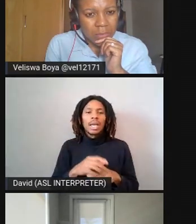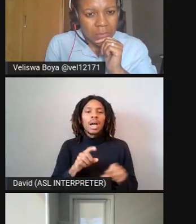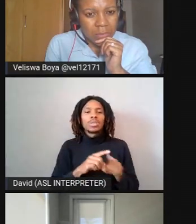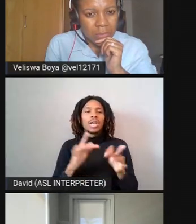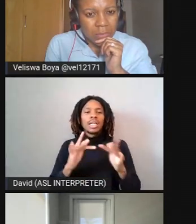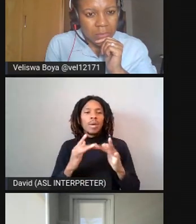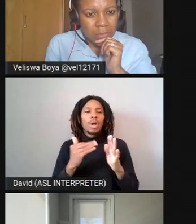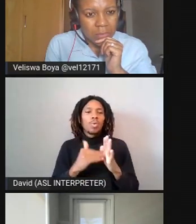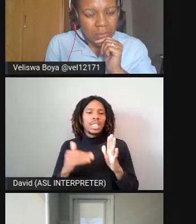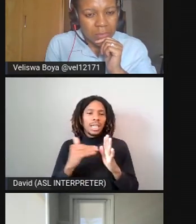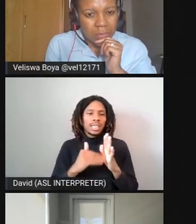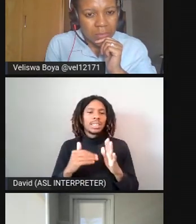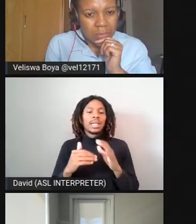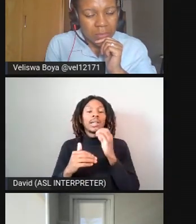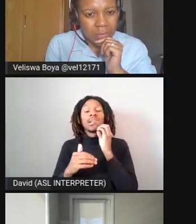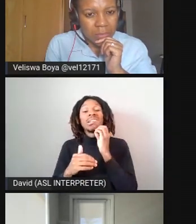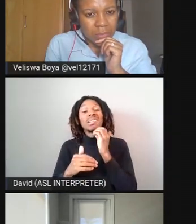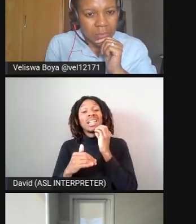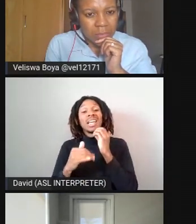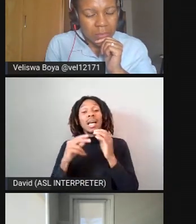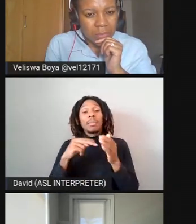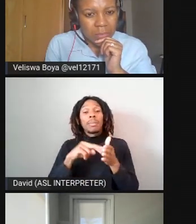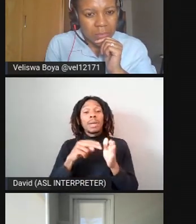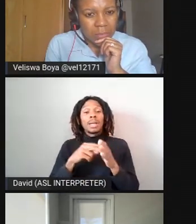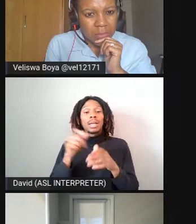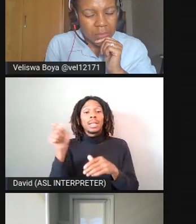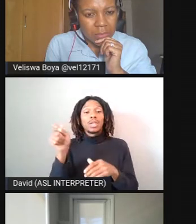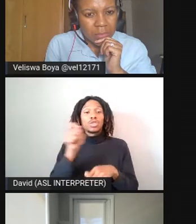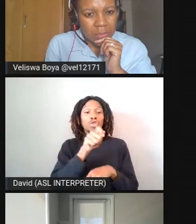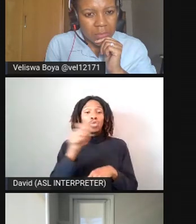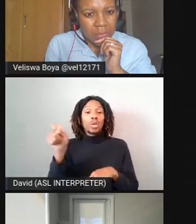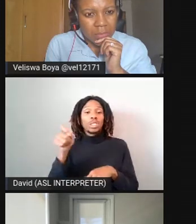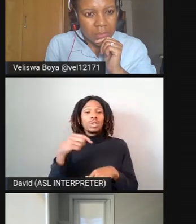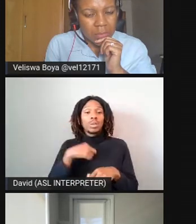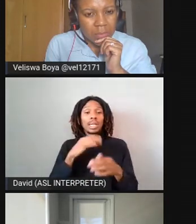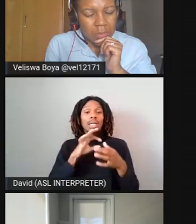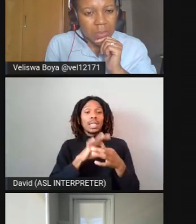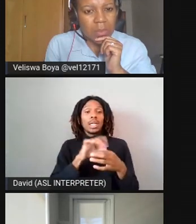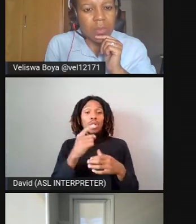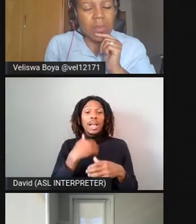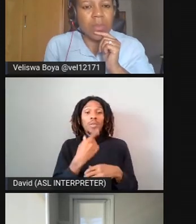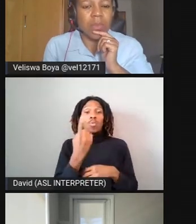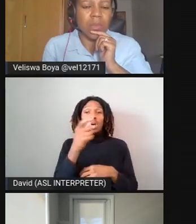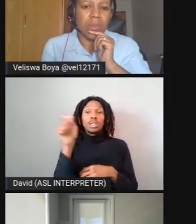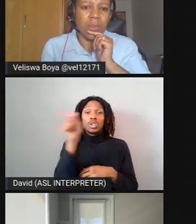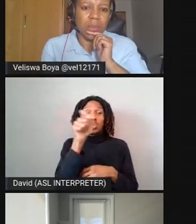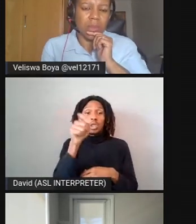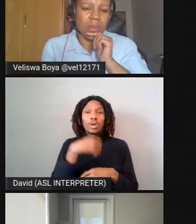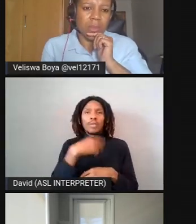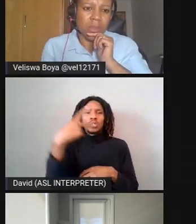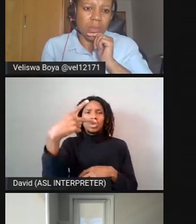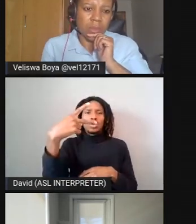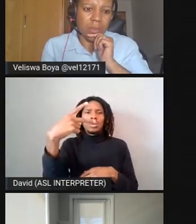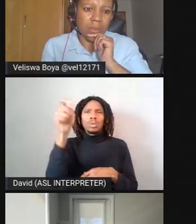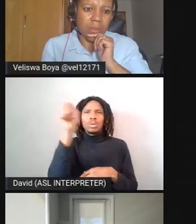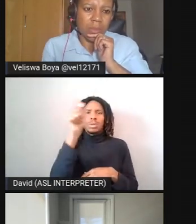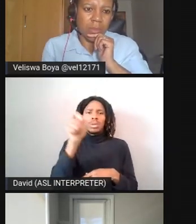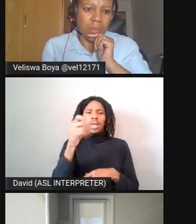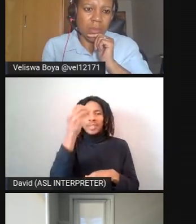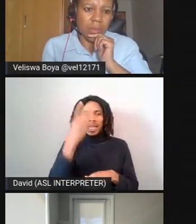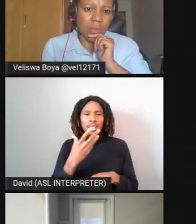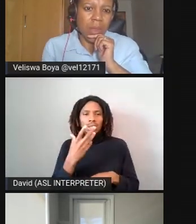What that means is the switches that we are connected to, do you have only one switch or do you have two? You have to let us know